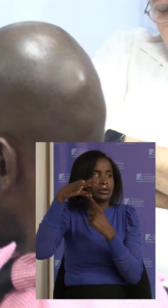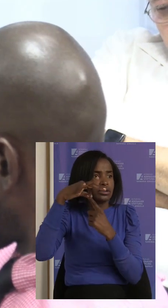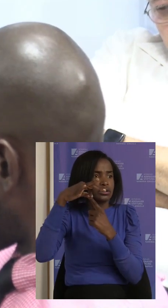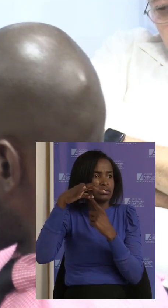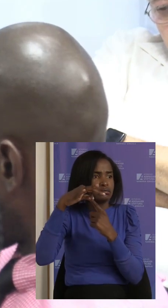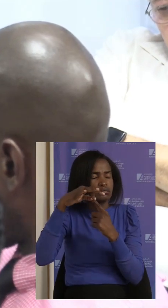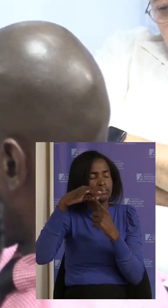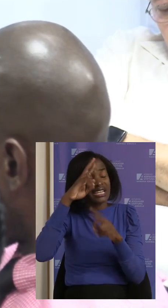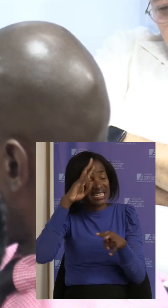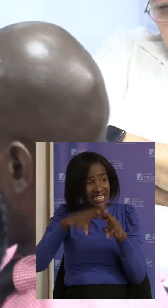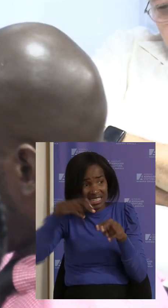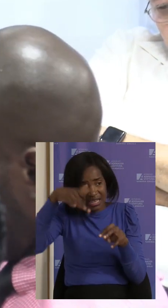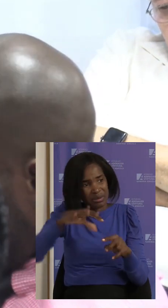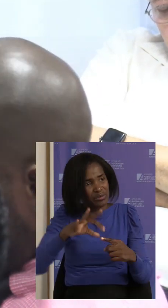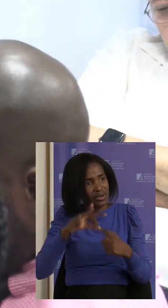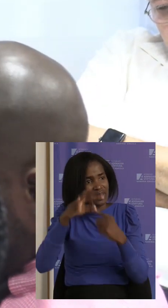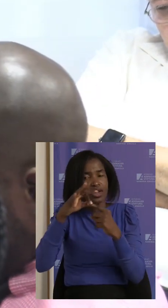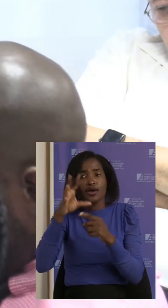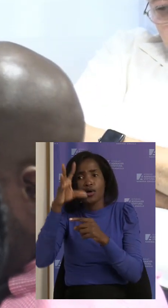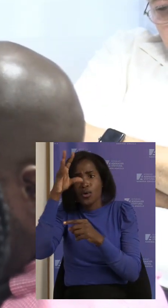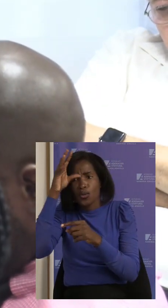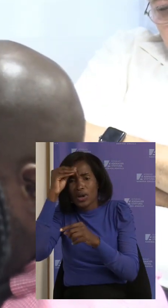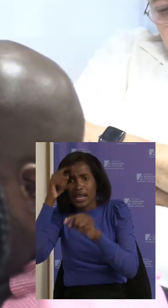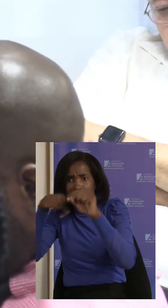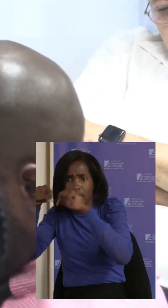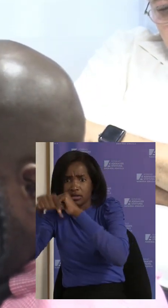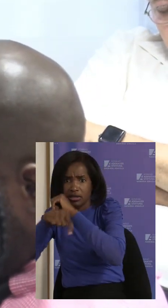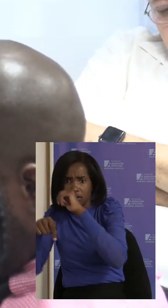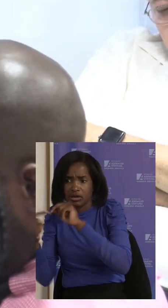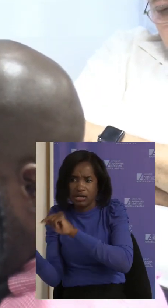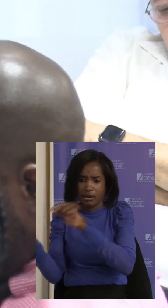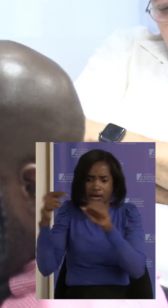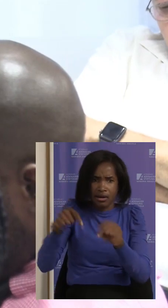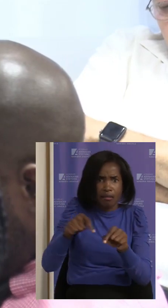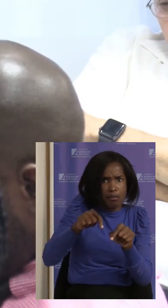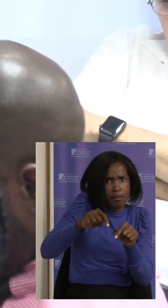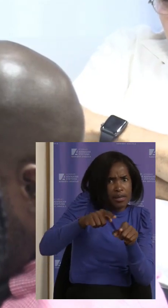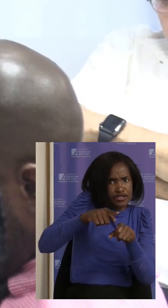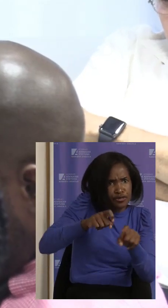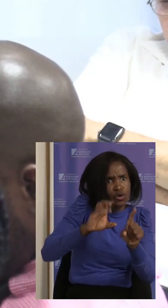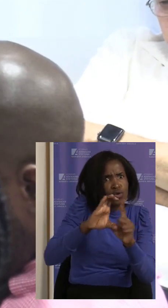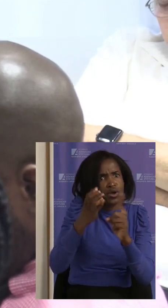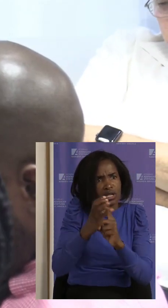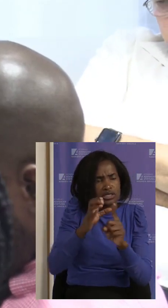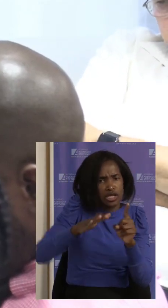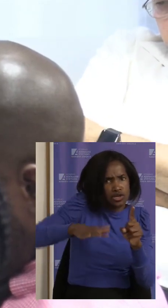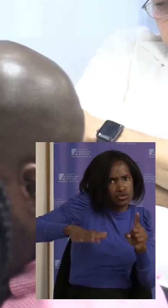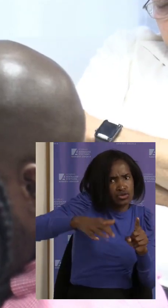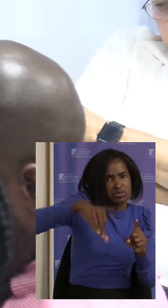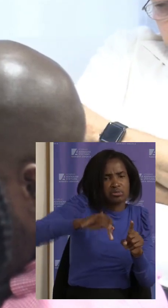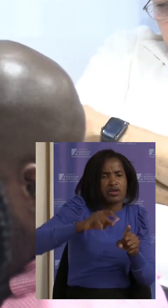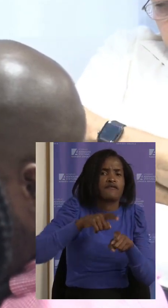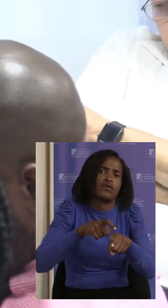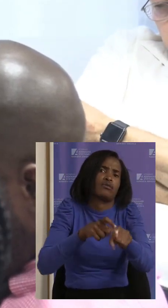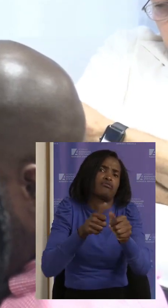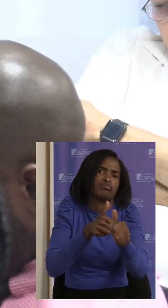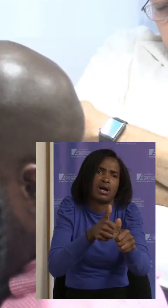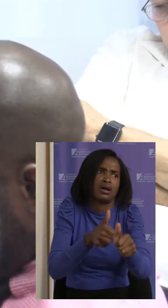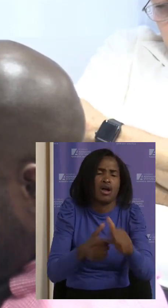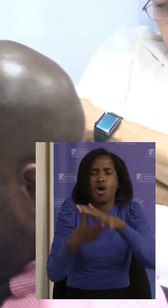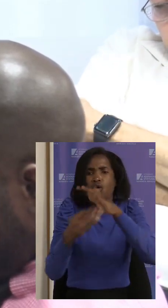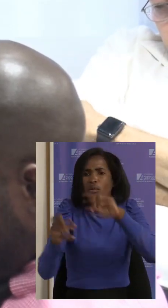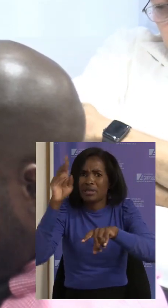nature. So whatever that we learn from outside there, we should come and contextualize in our own context. And the practical example that I would